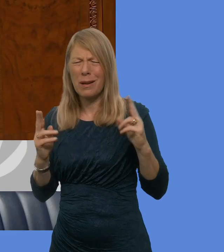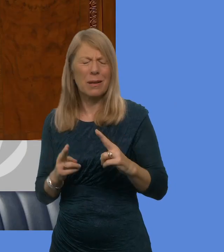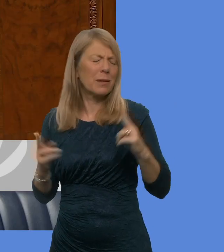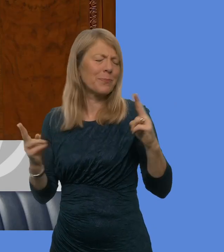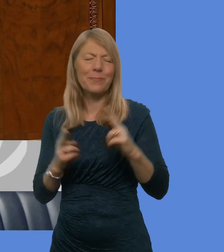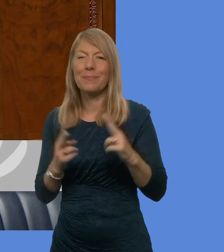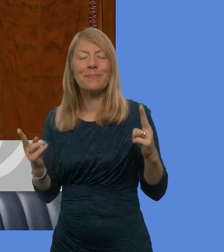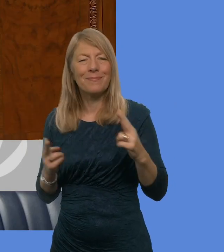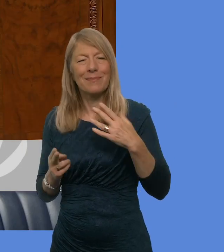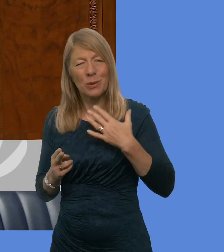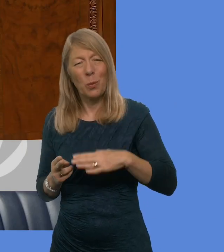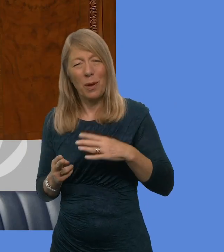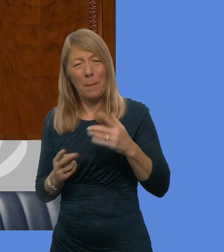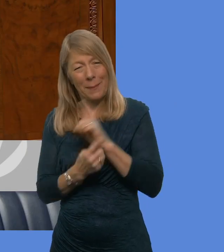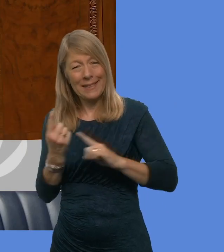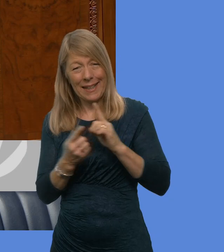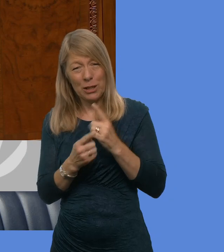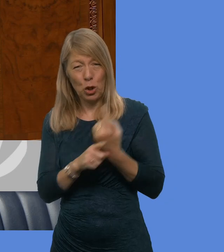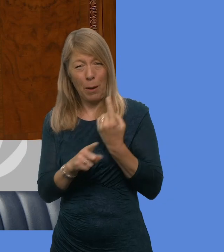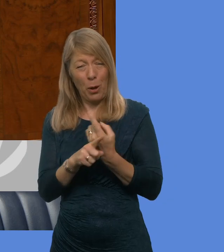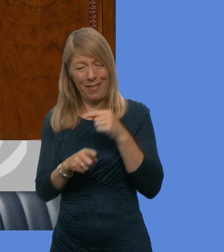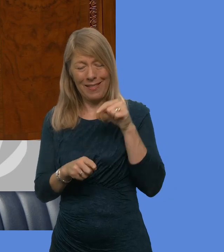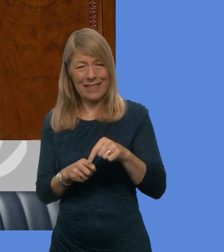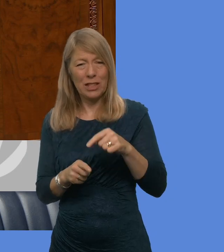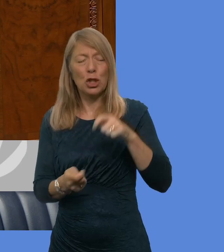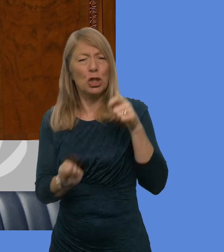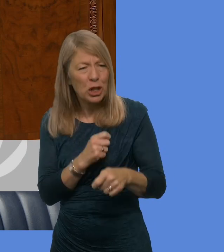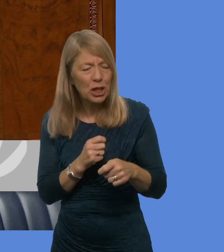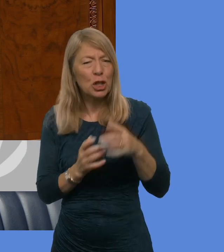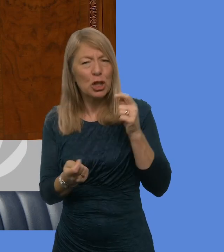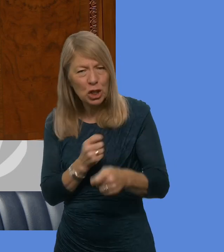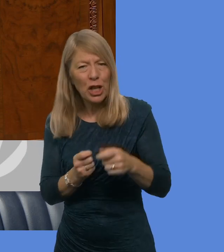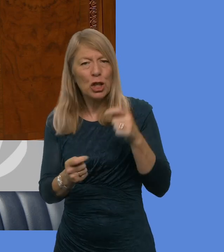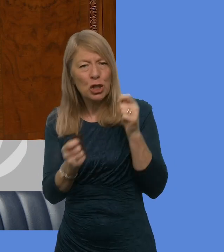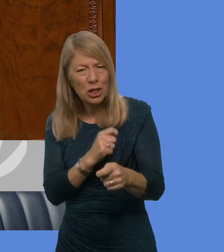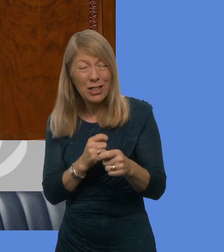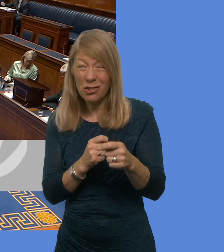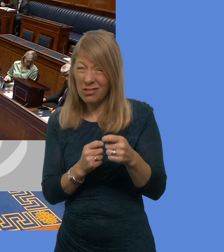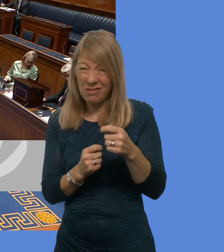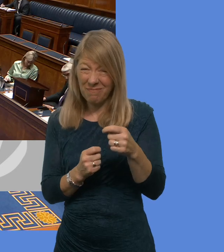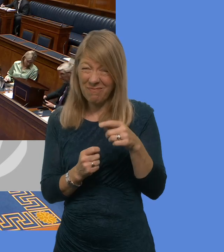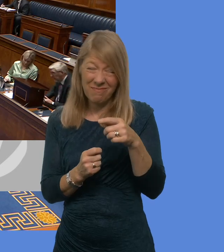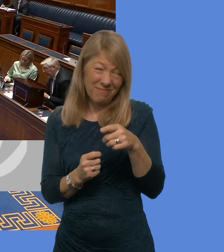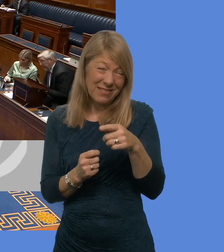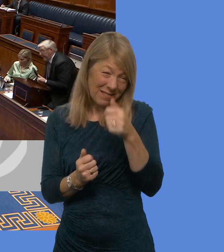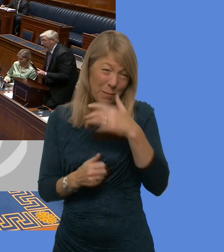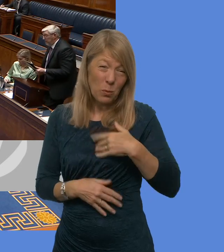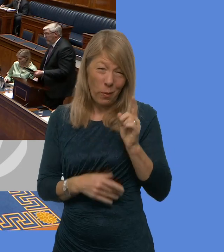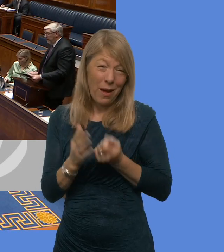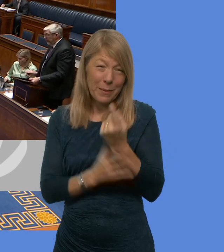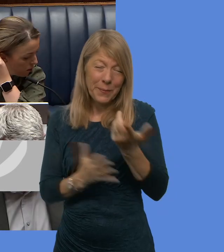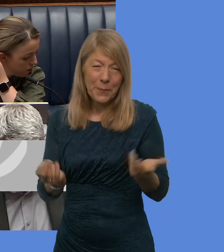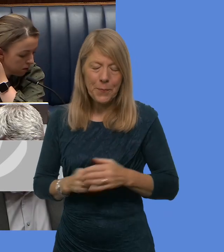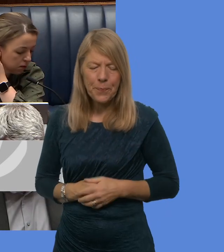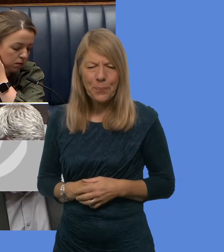about 10J and 10K. Are you aware of that meeting? And if not, can you investigate and report back on that issue? Thank you. Sir, I'm not aware of